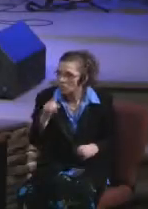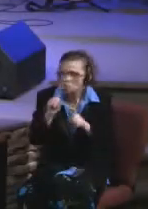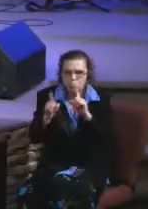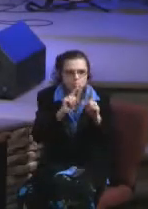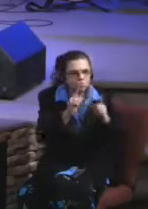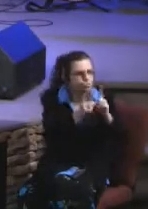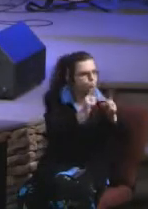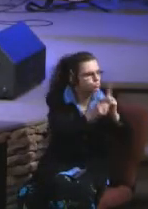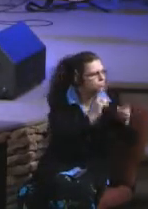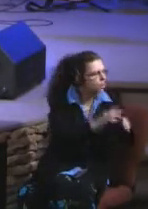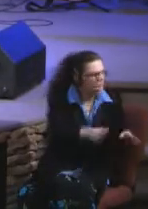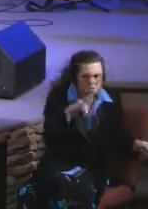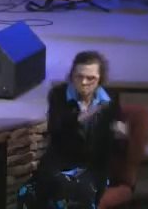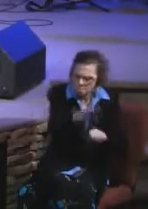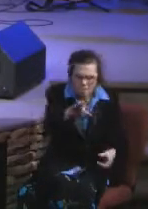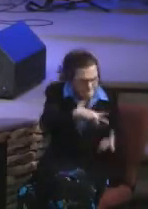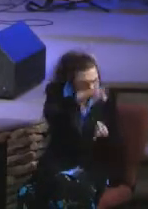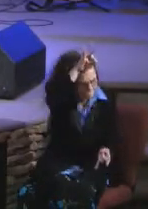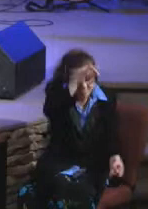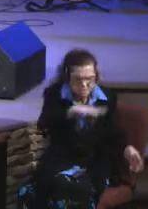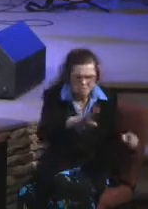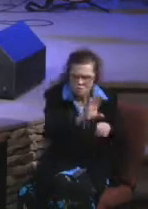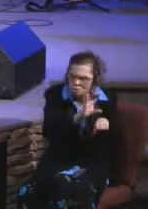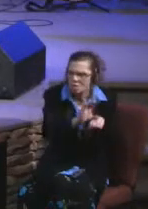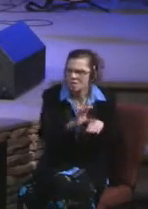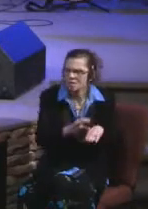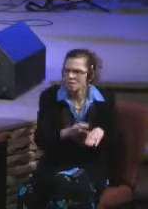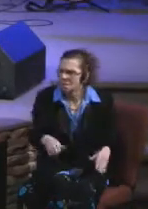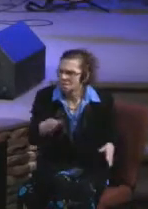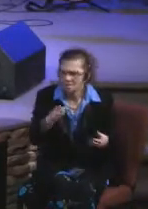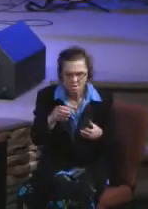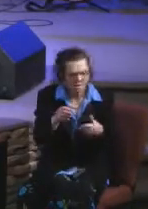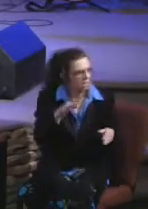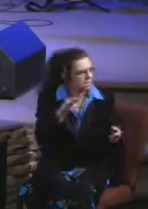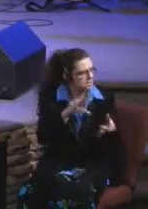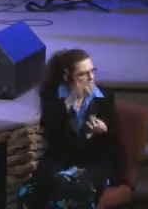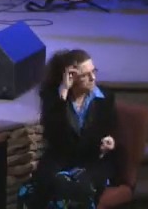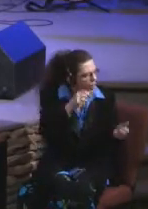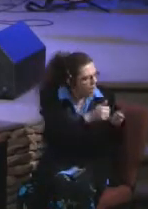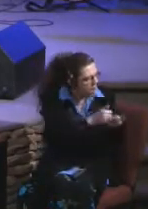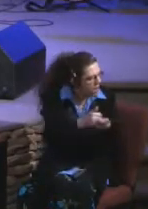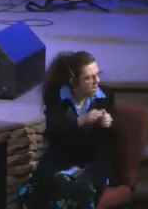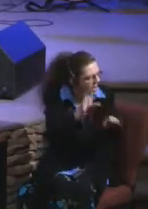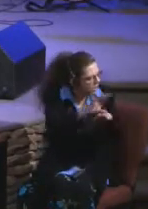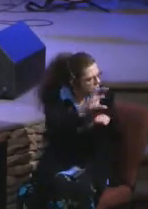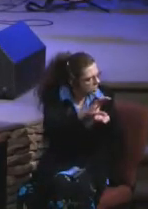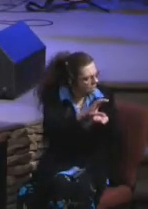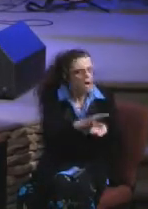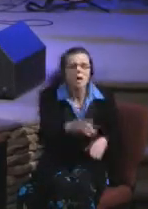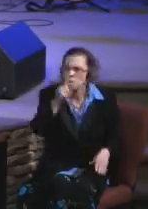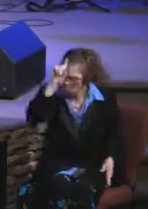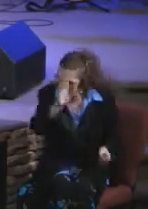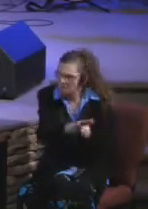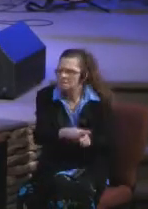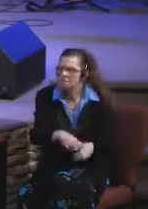here. We're a spirit-filled church, amen, a spirit-led church, and we believe in allowing the Spirit to have